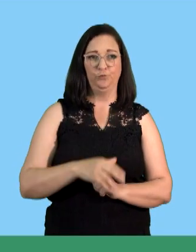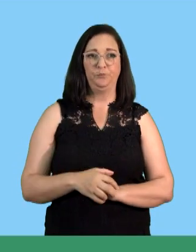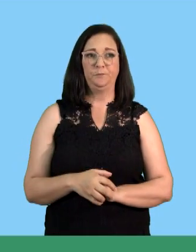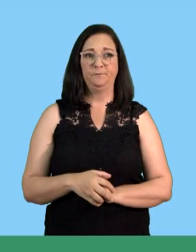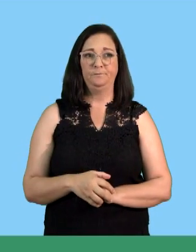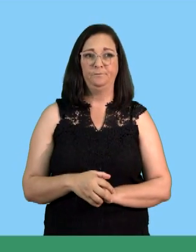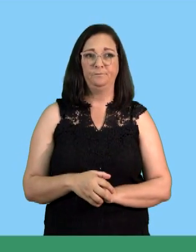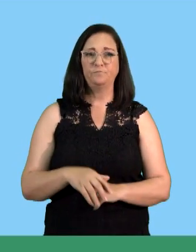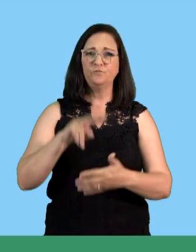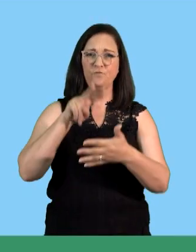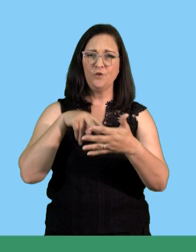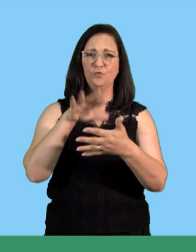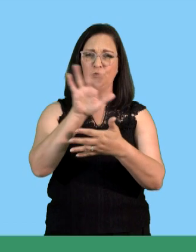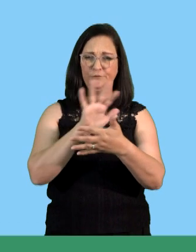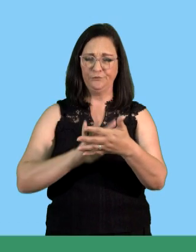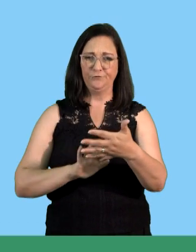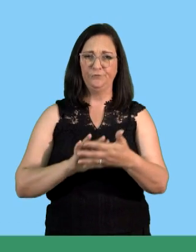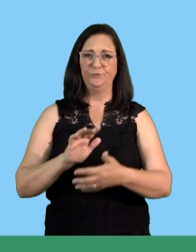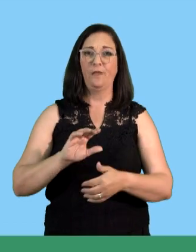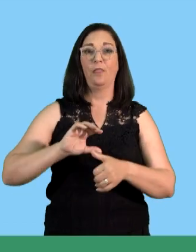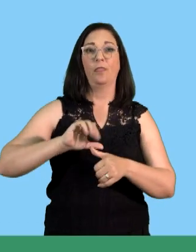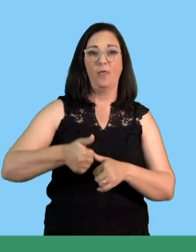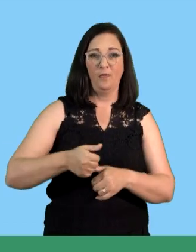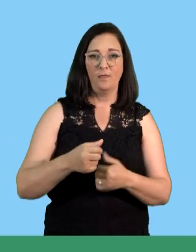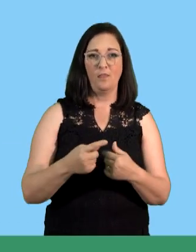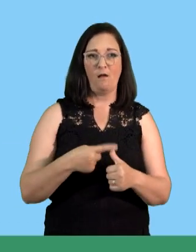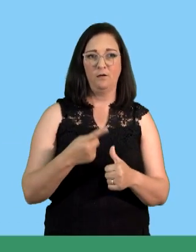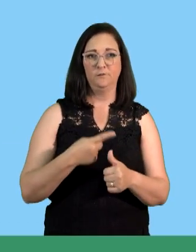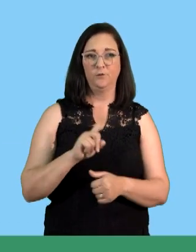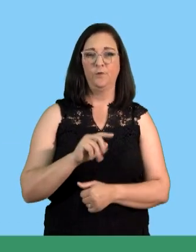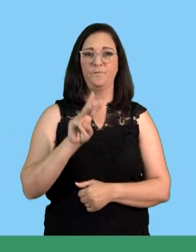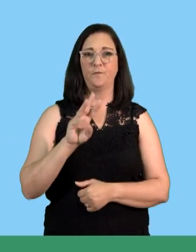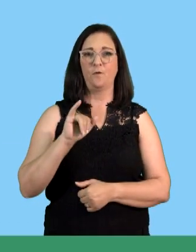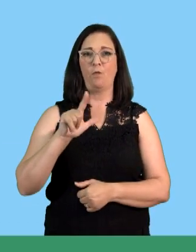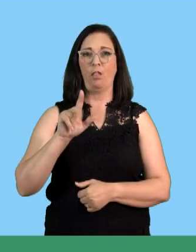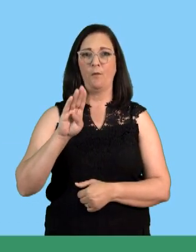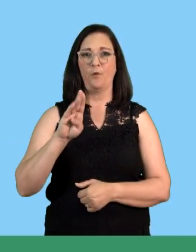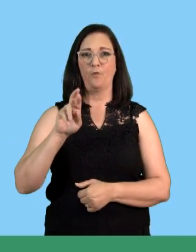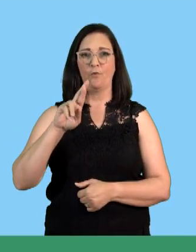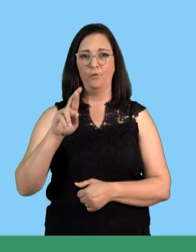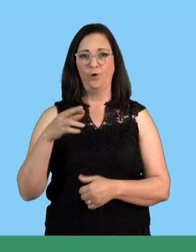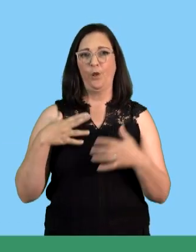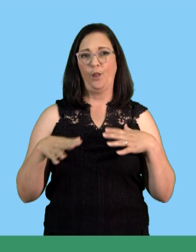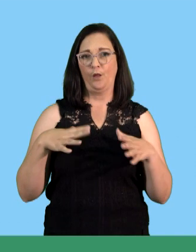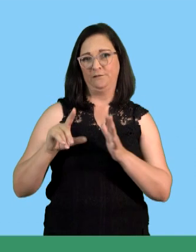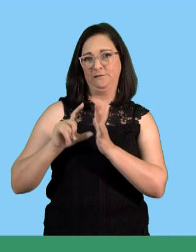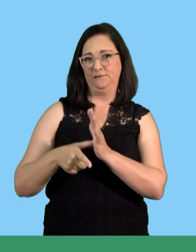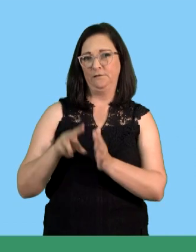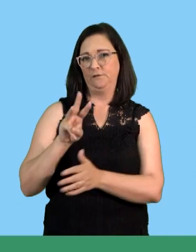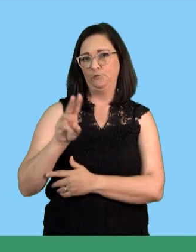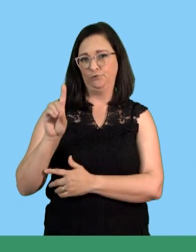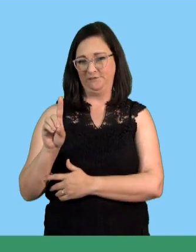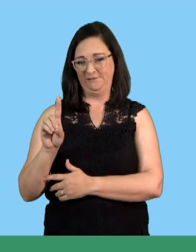question says, read the scenario below and answer the questions that follow. Wilbur Clothing Designers, which is